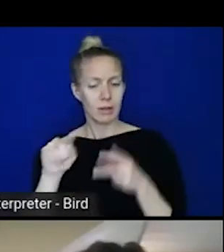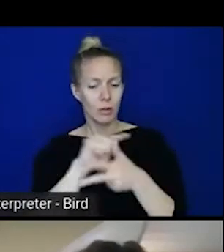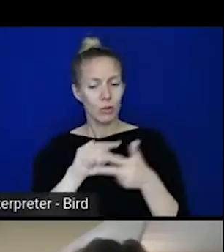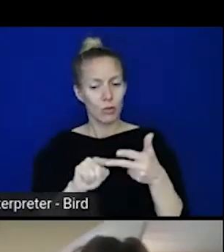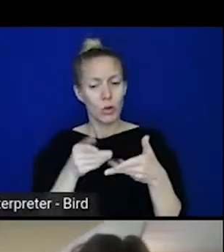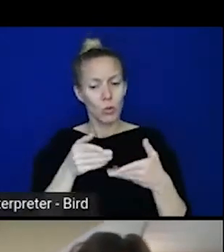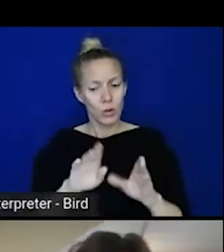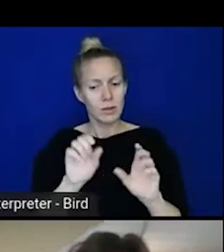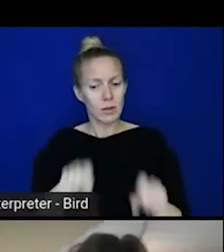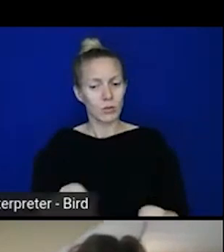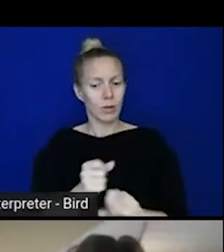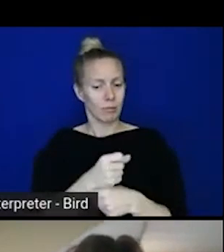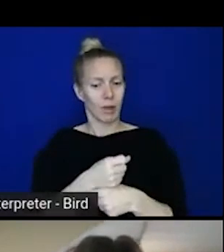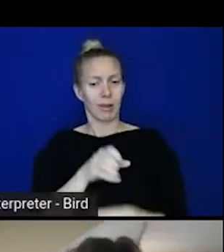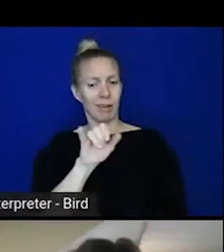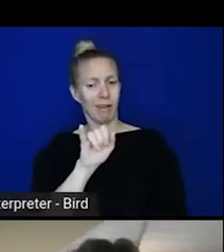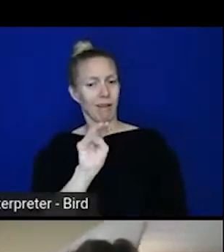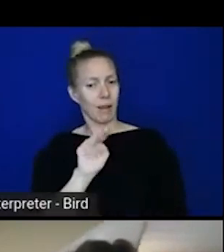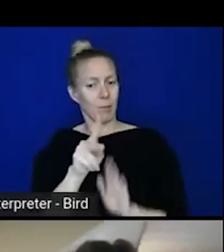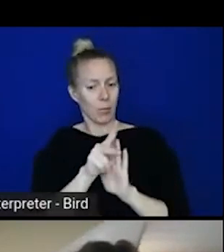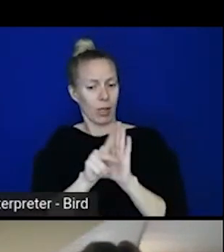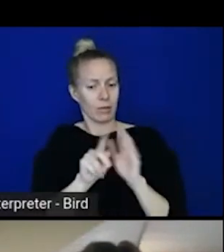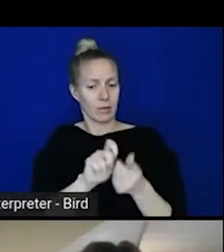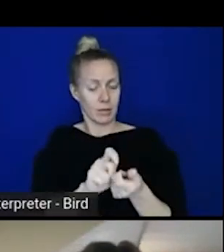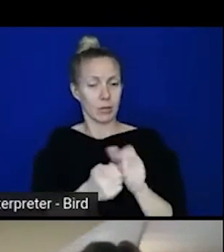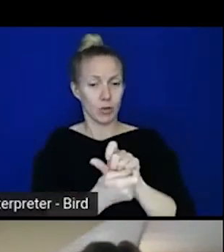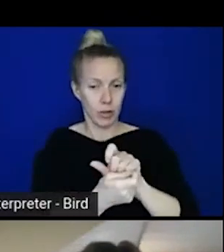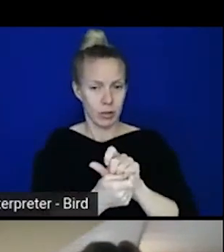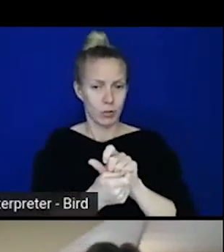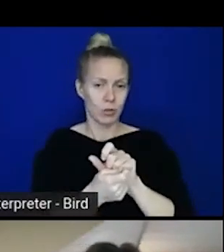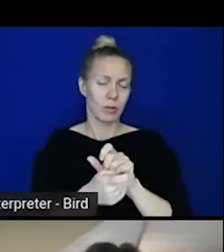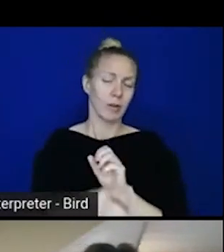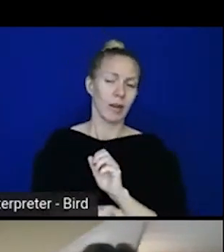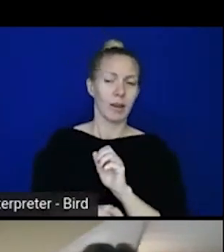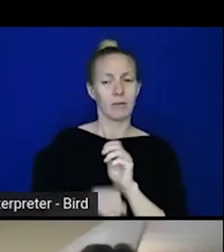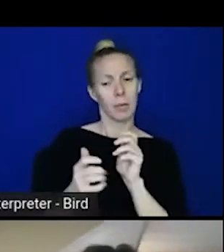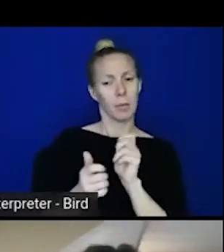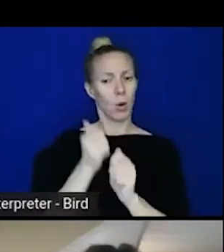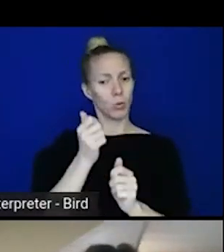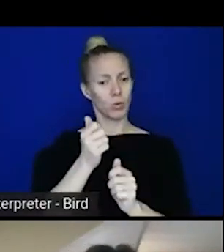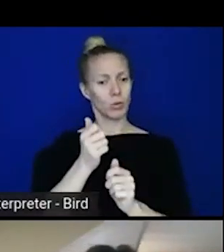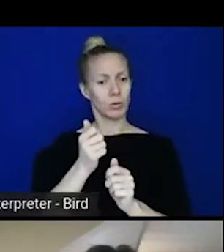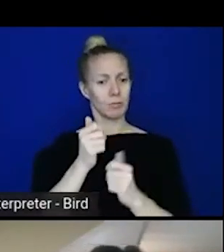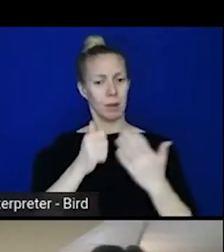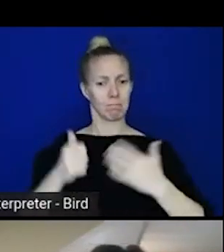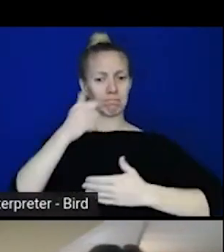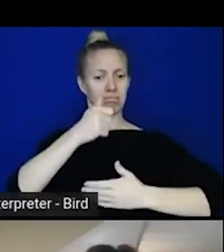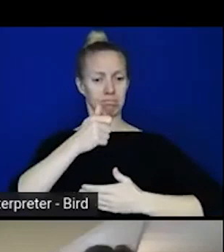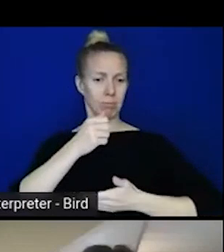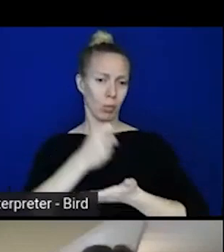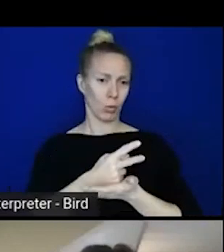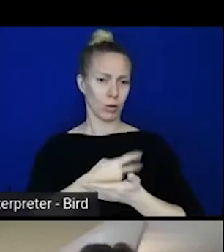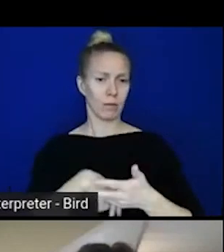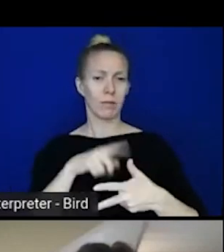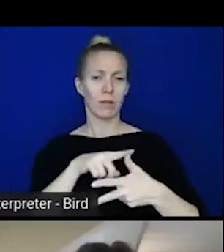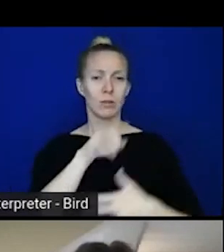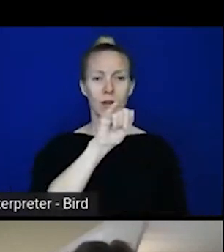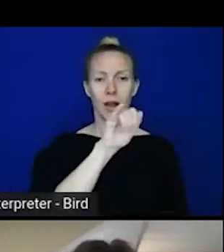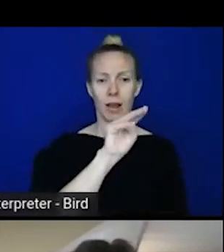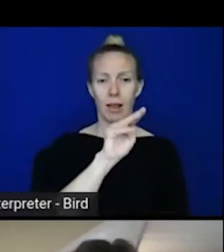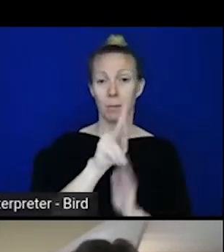policy change. And in order of their authoritativeness, there's an IAM policy, an IAM binding, and an IAM